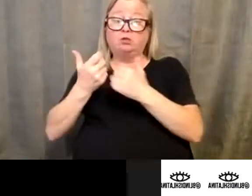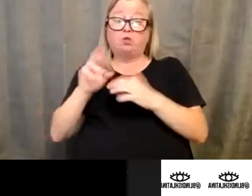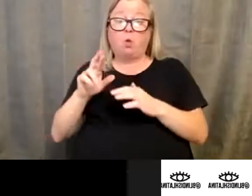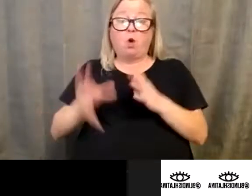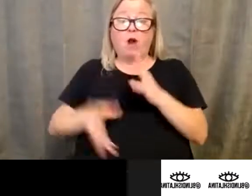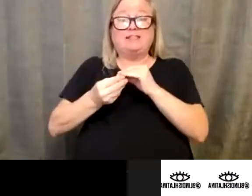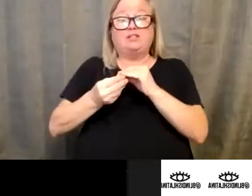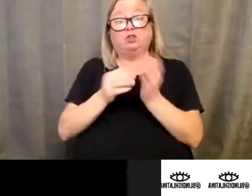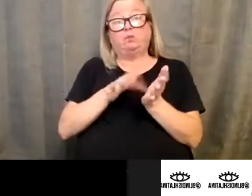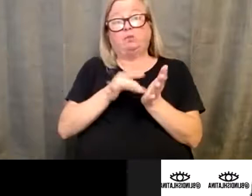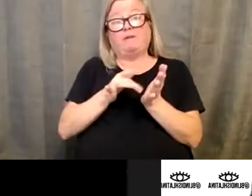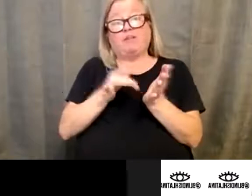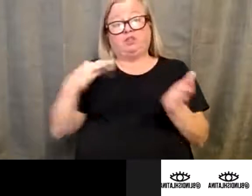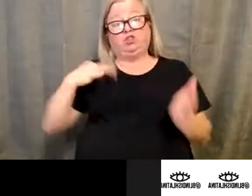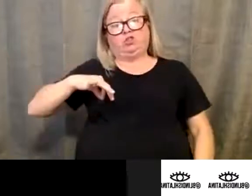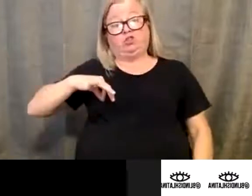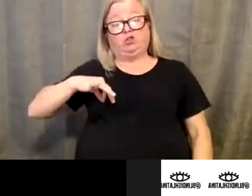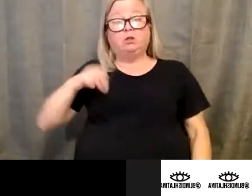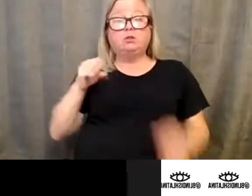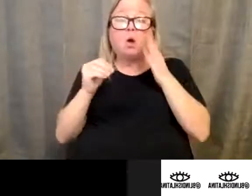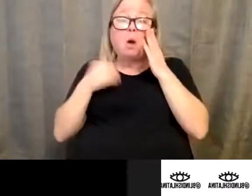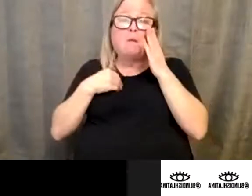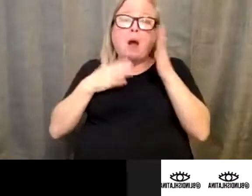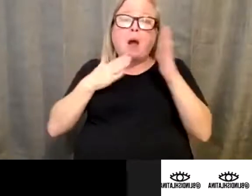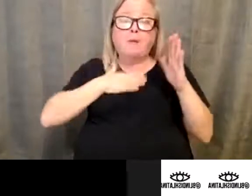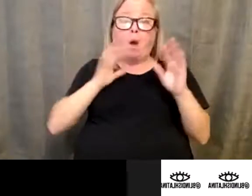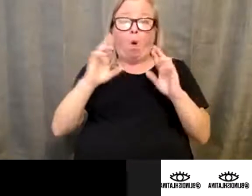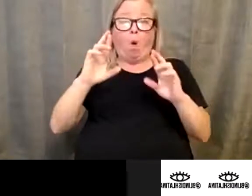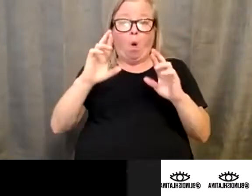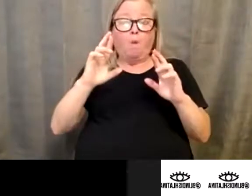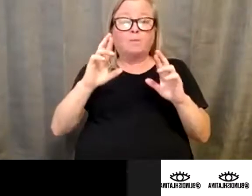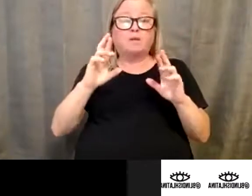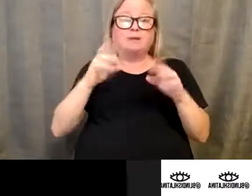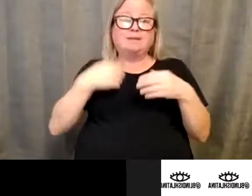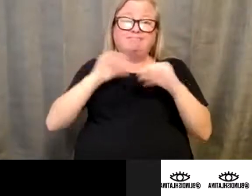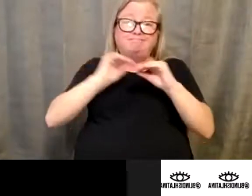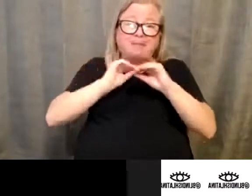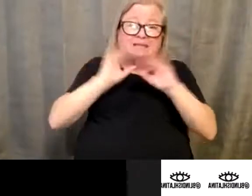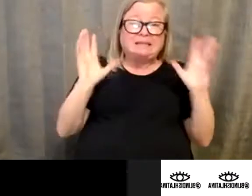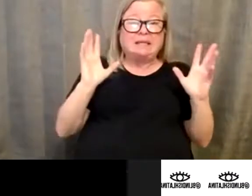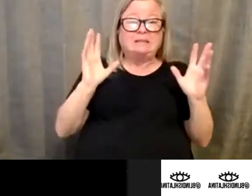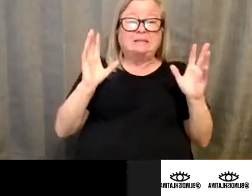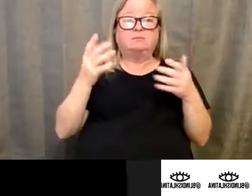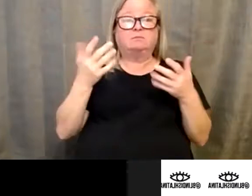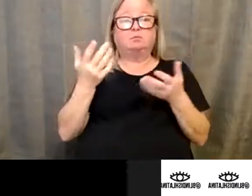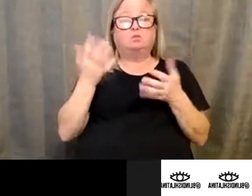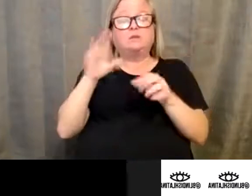privileges? I hope that breaks it down in a way that makes sense, but we're also going to keep talking about it.